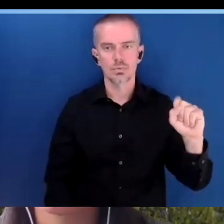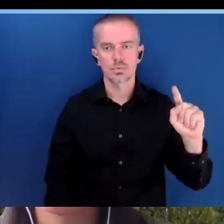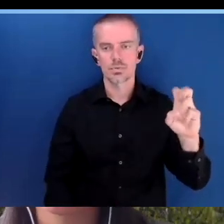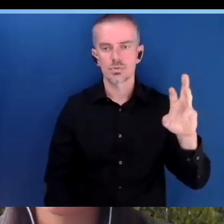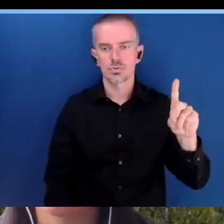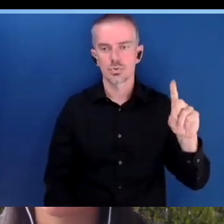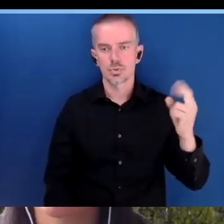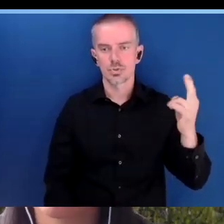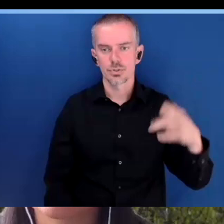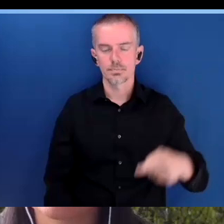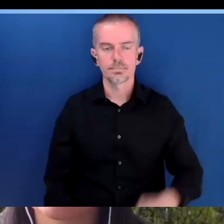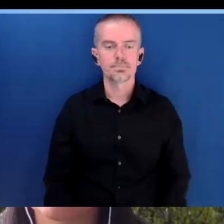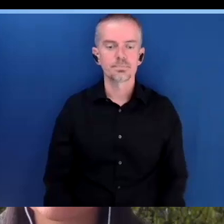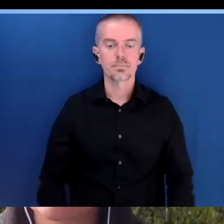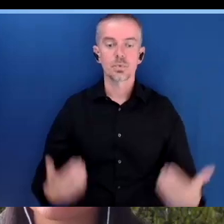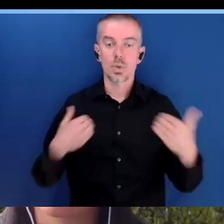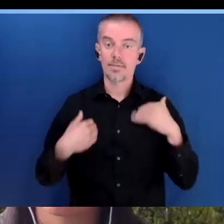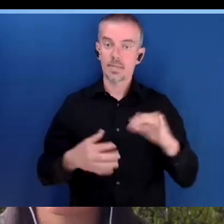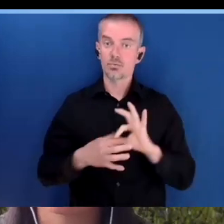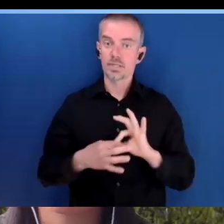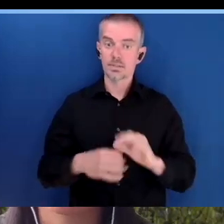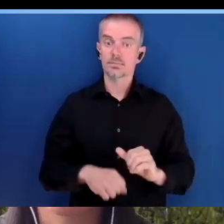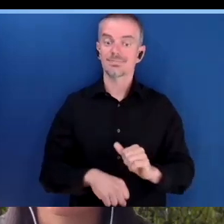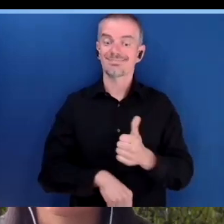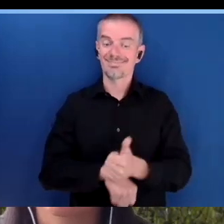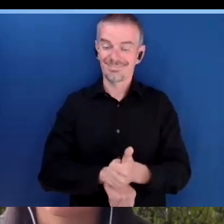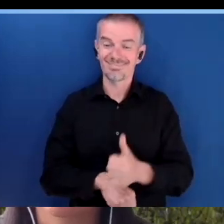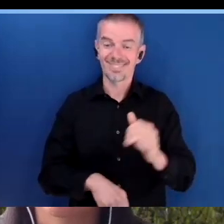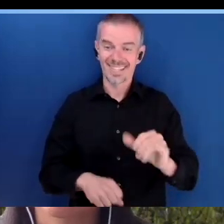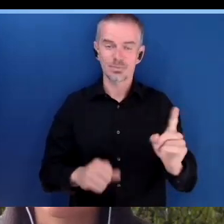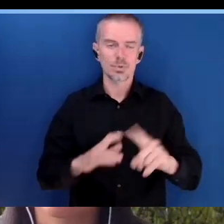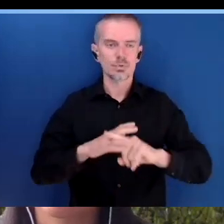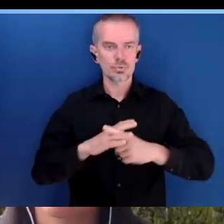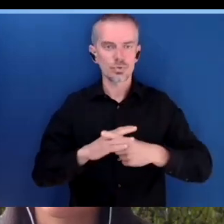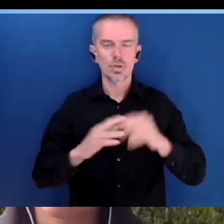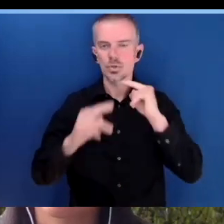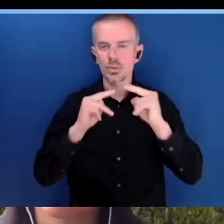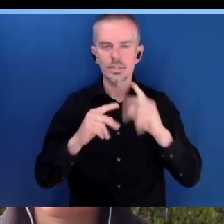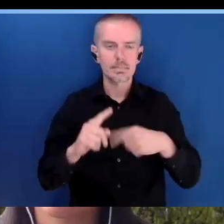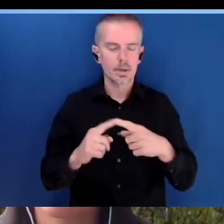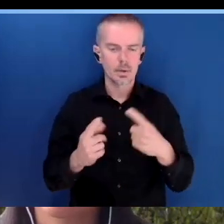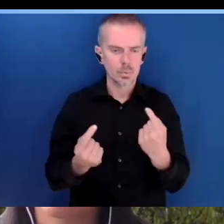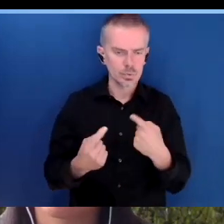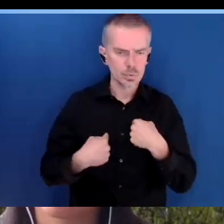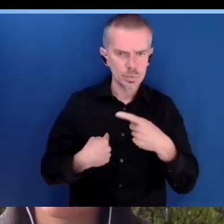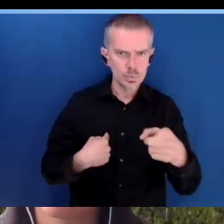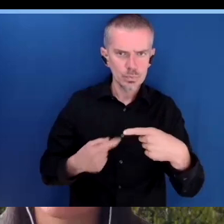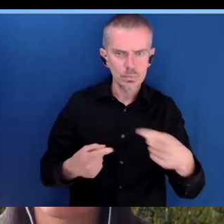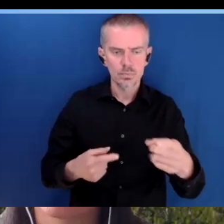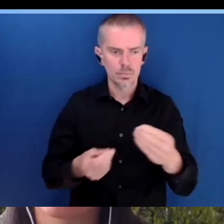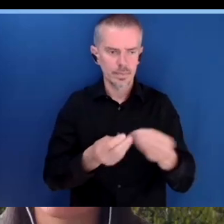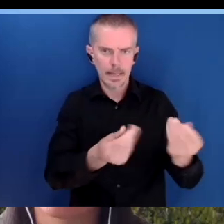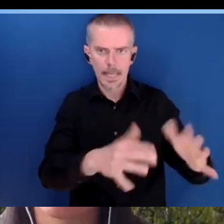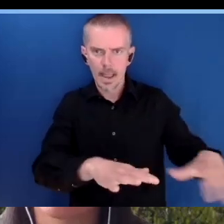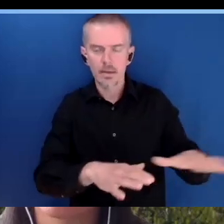having that relationship is where you would kick off those negotiations around what you want to do on the landscape. The tribes